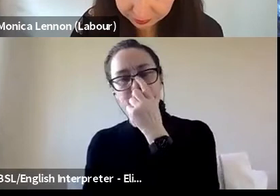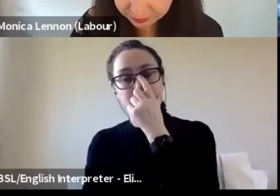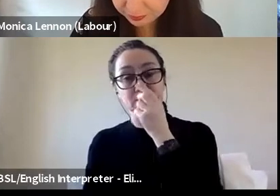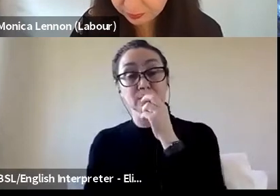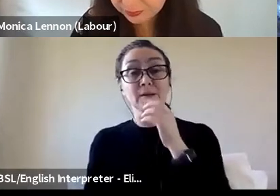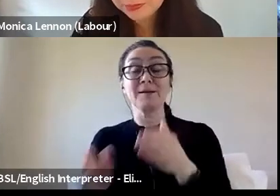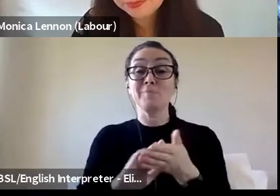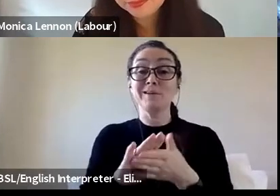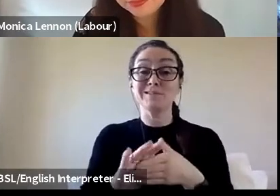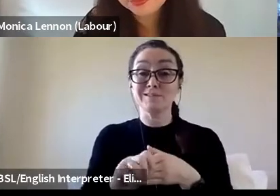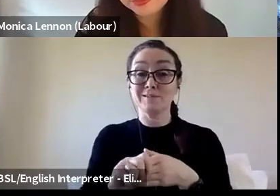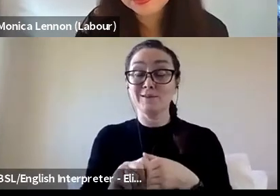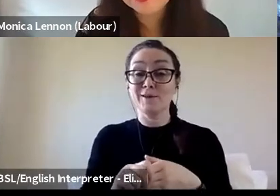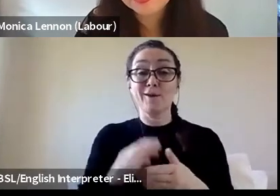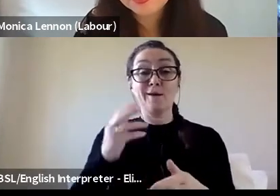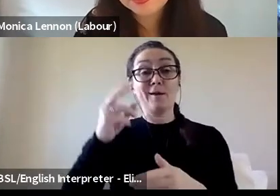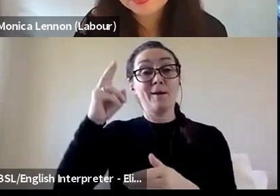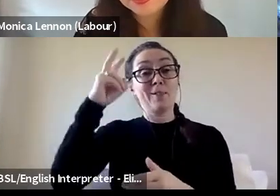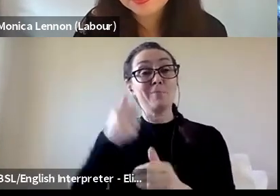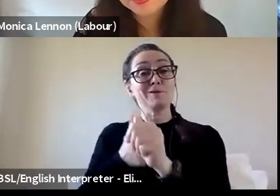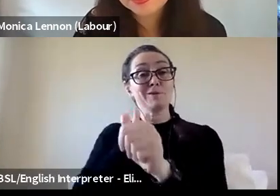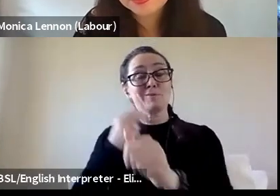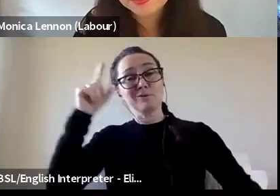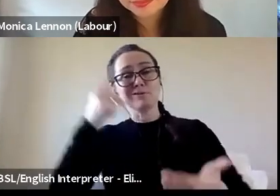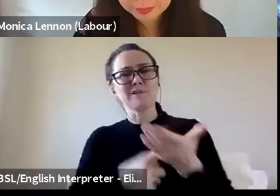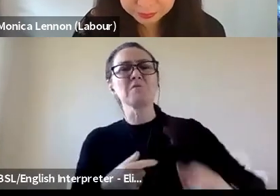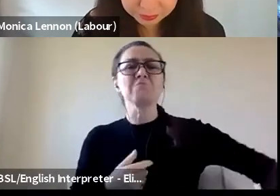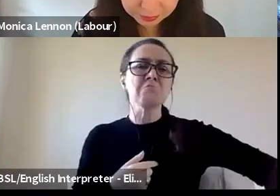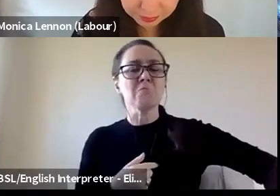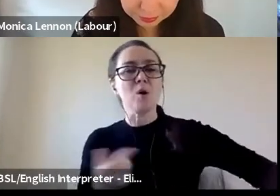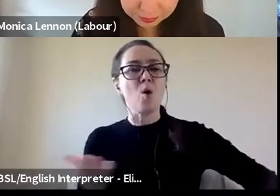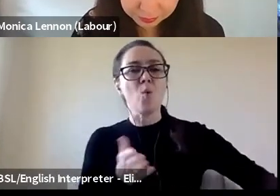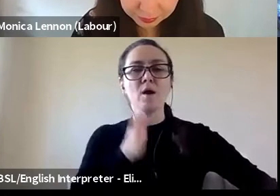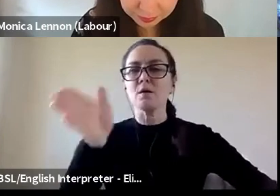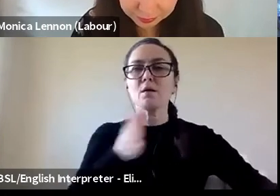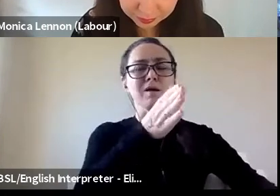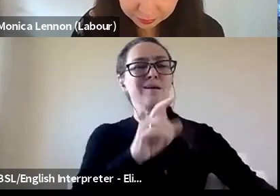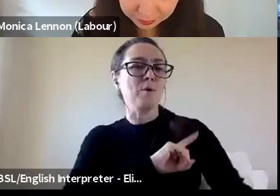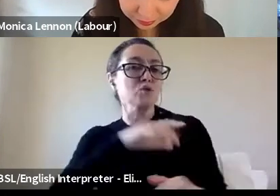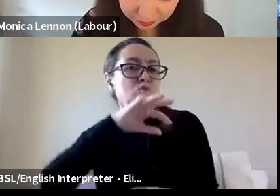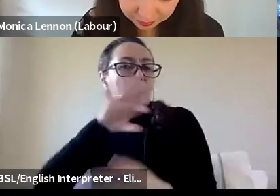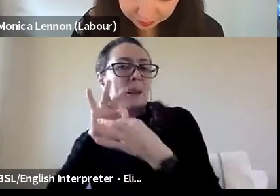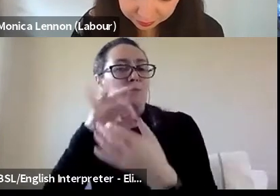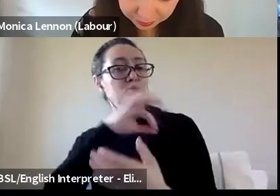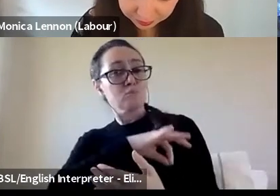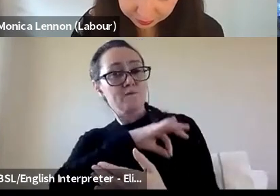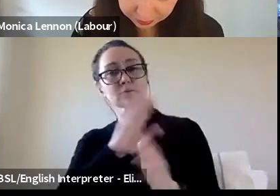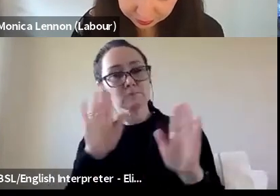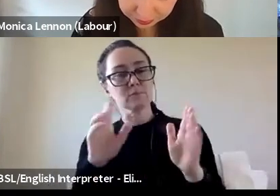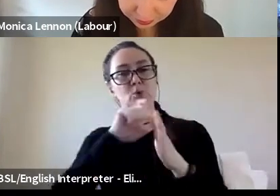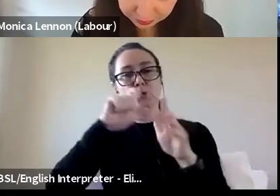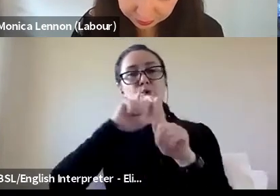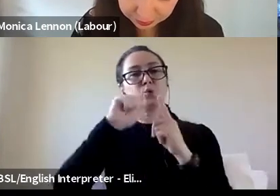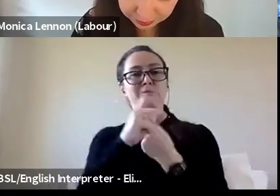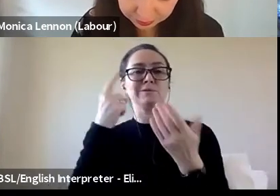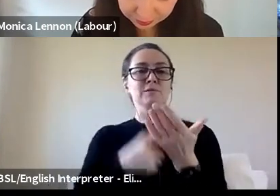community needs them to, not where the bus companies make the most profit. And that's going to help ensure that issues with accessibility, for example, can be addressed